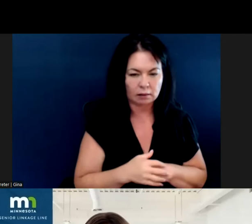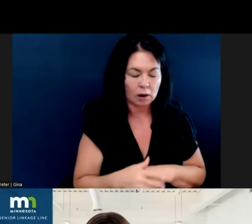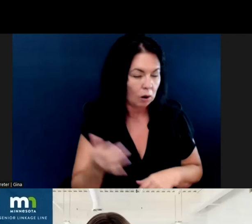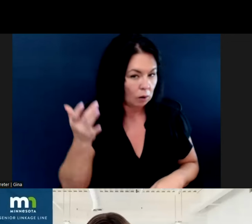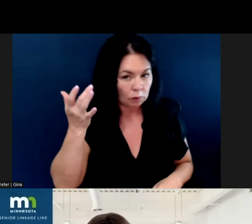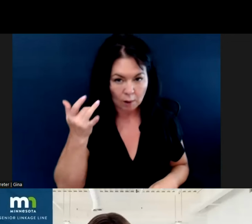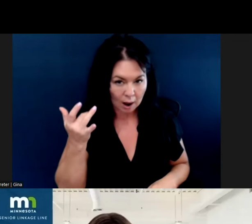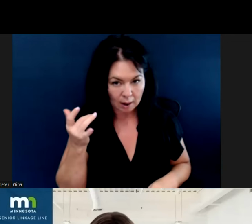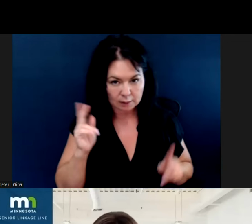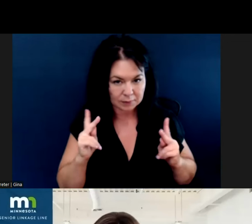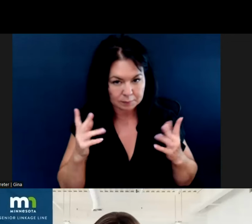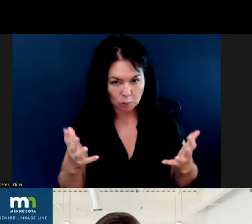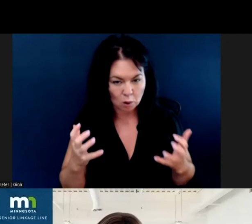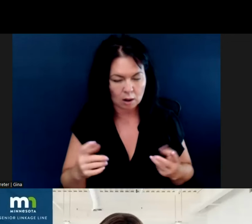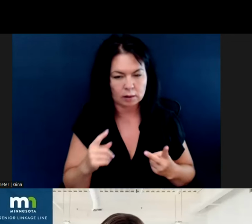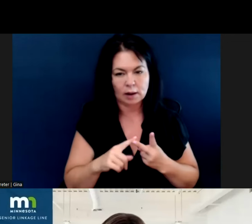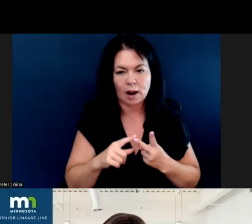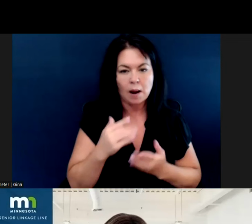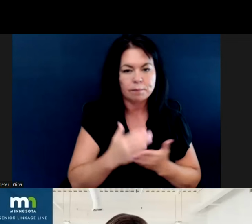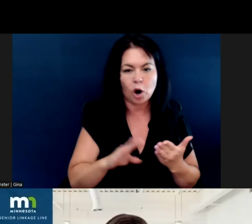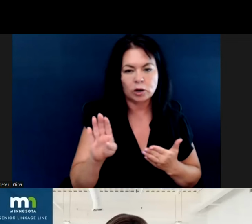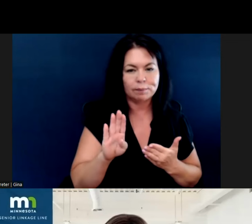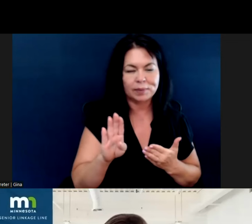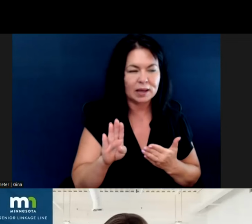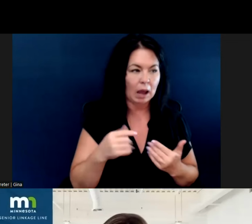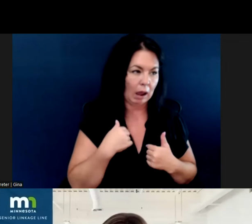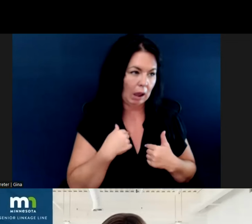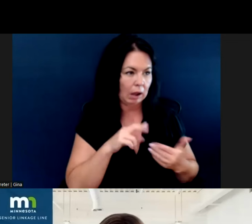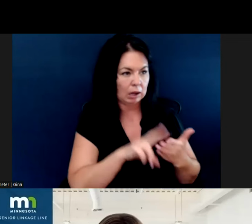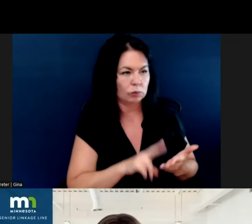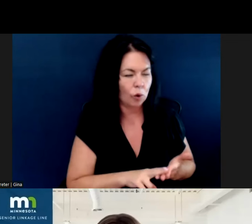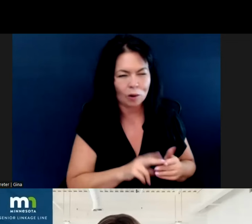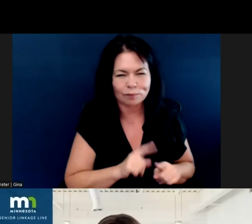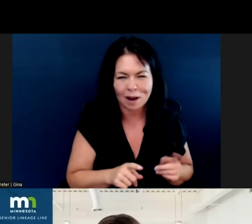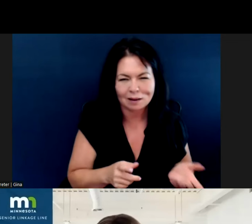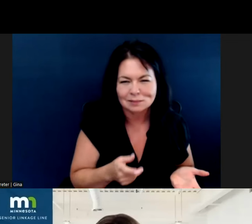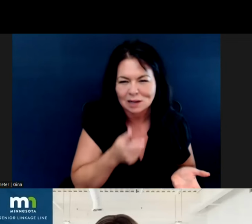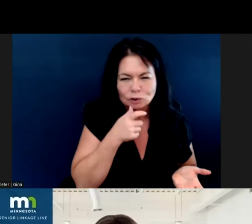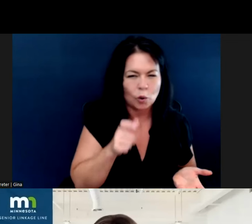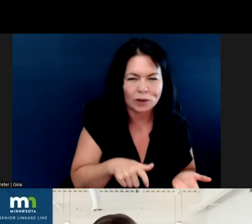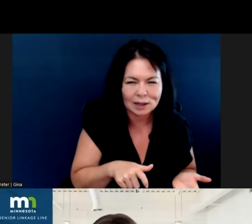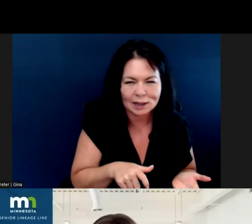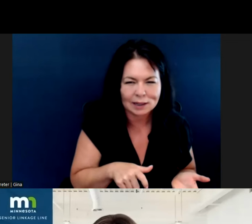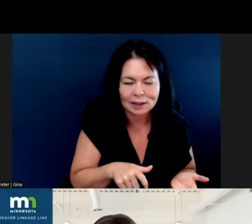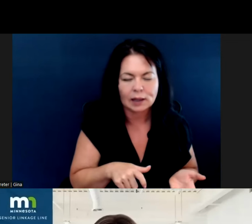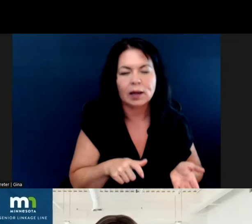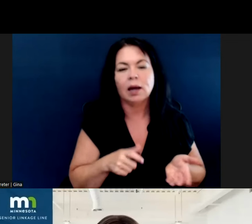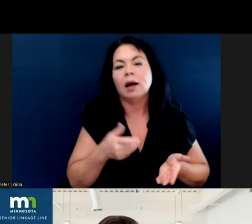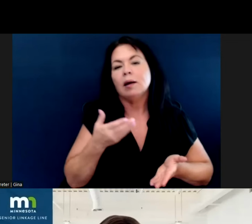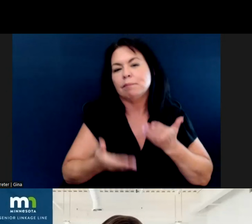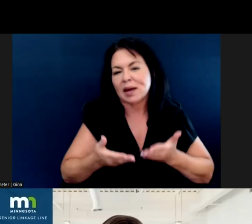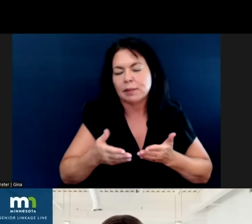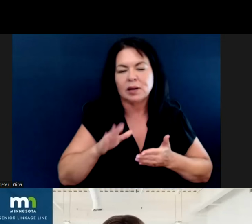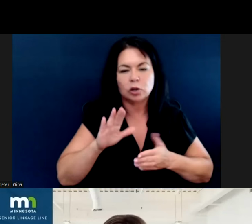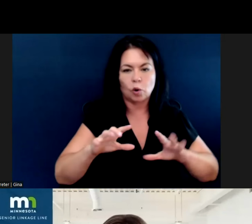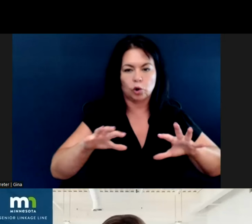you enroll in Part B when you do not need the coverage, you could lose your employer-based group health insurance.